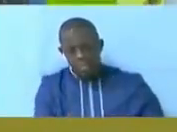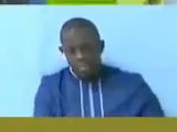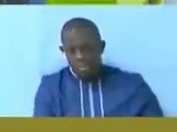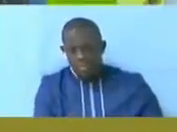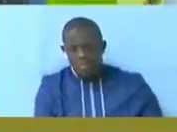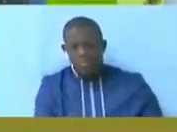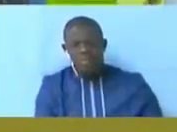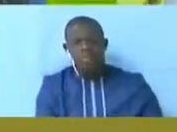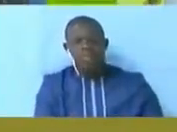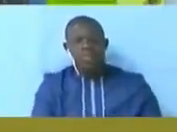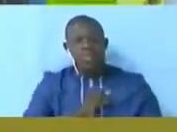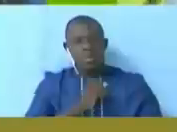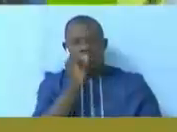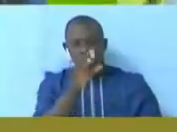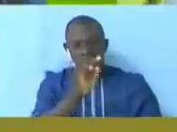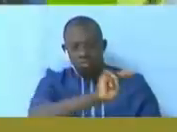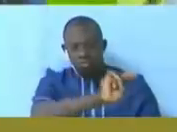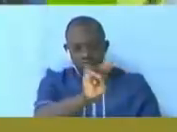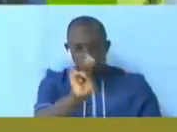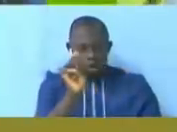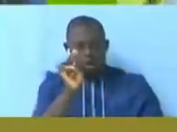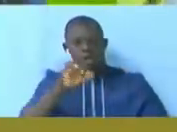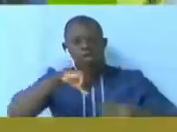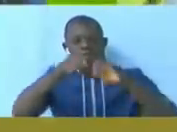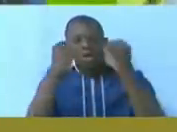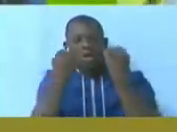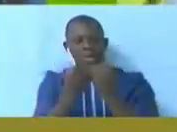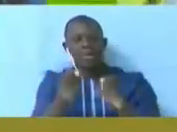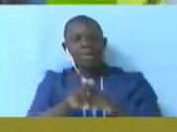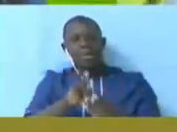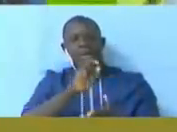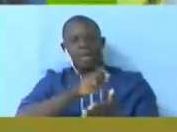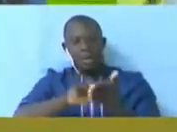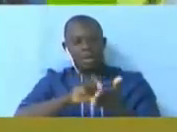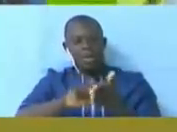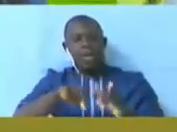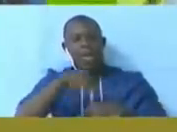He said, no society is written on a tabula rasa.